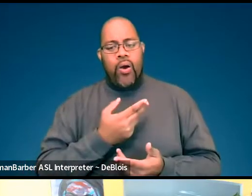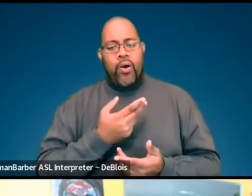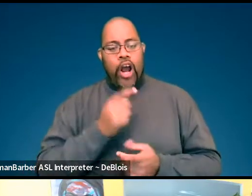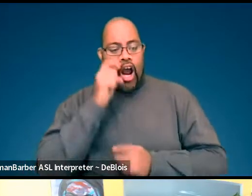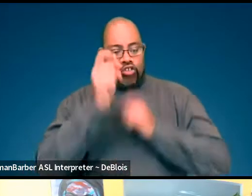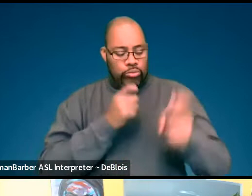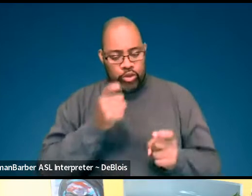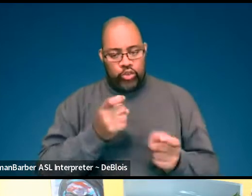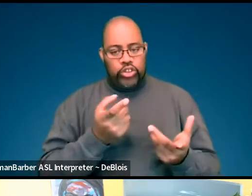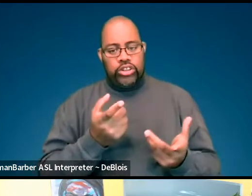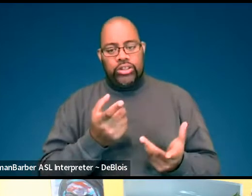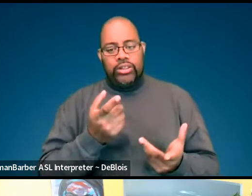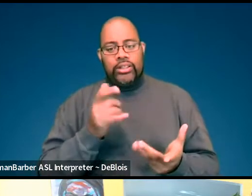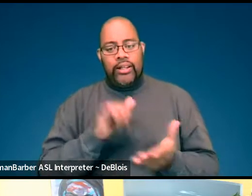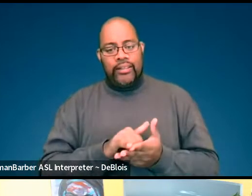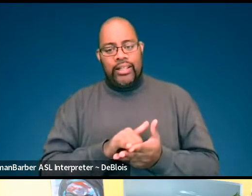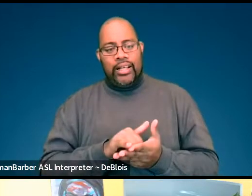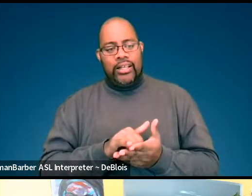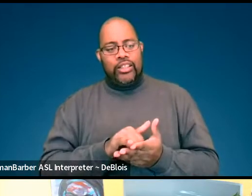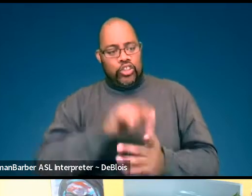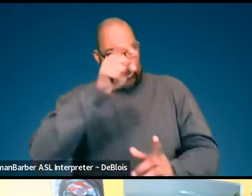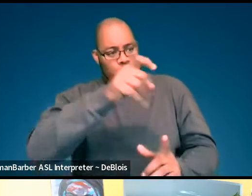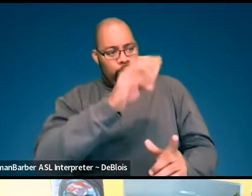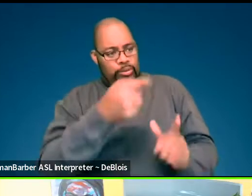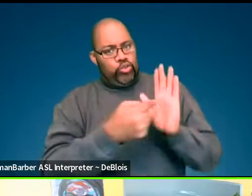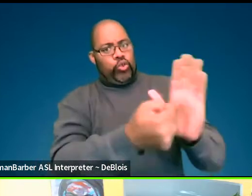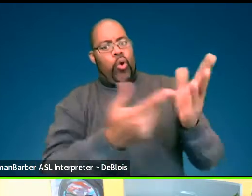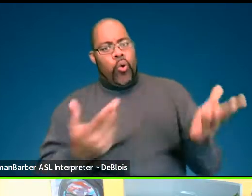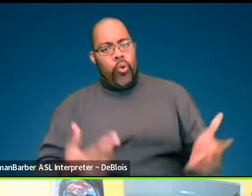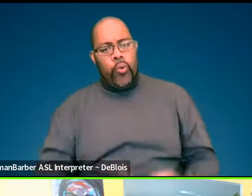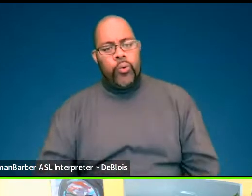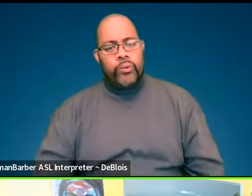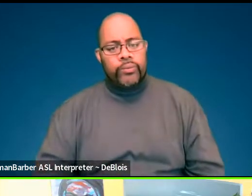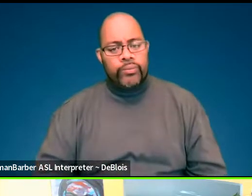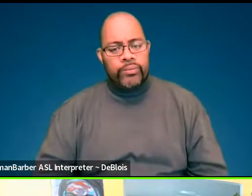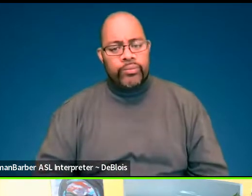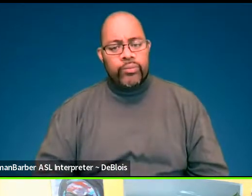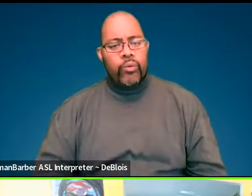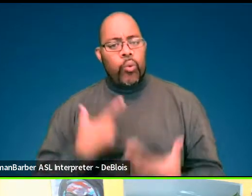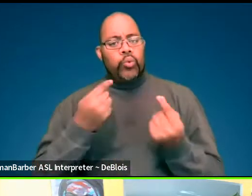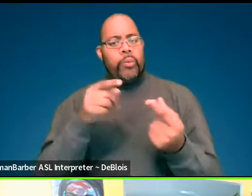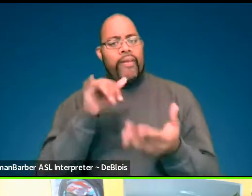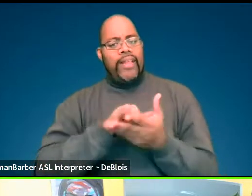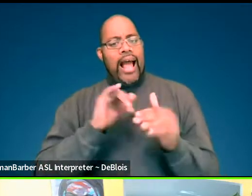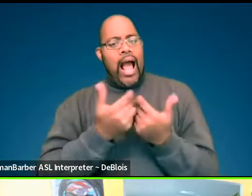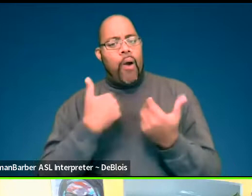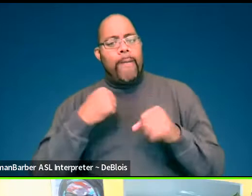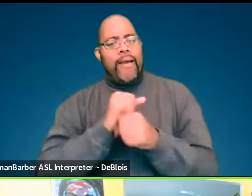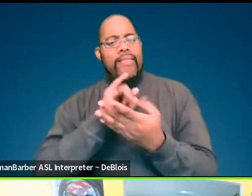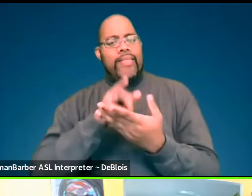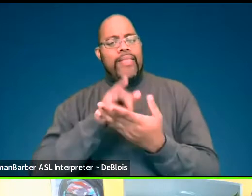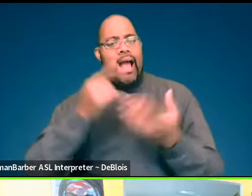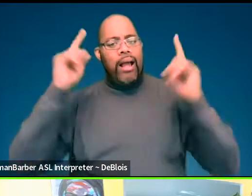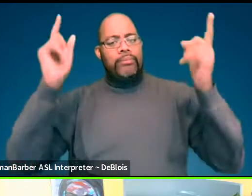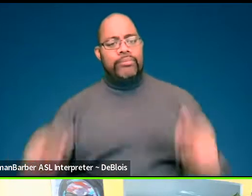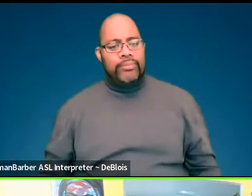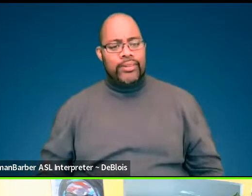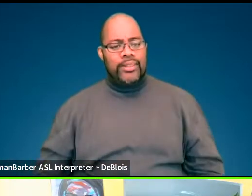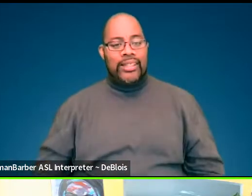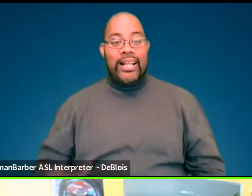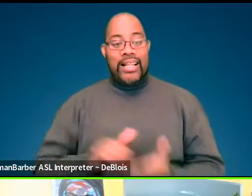contributions are where they ought to be? Yeah. What are we going to do about that? How are we going to make that happen? That's such a